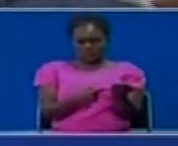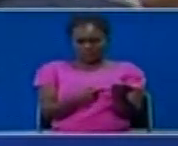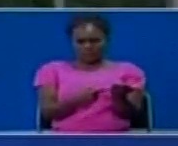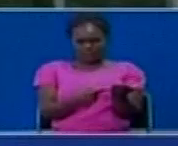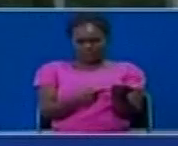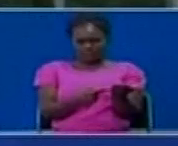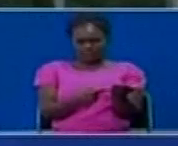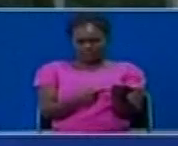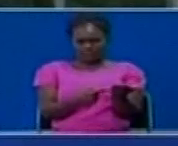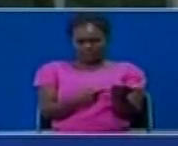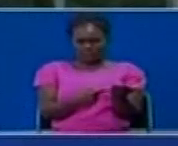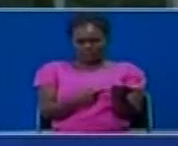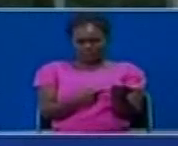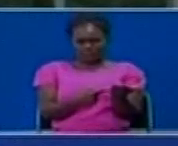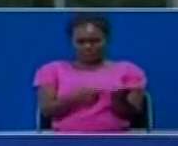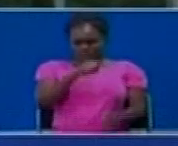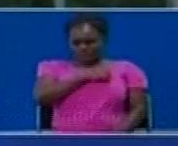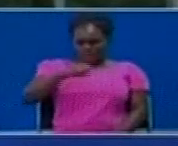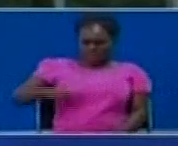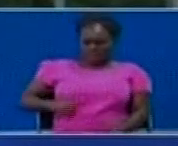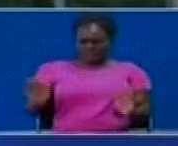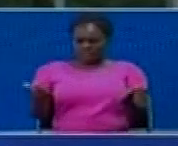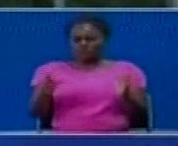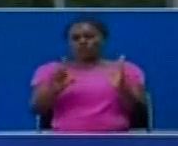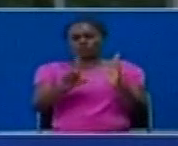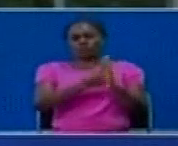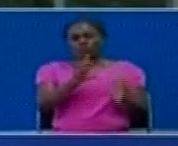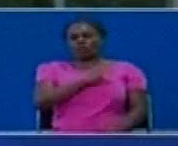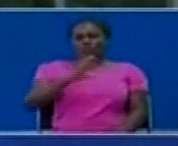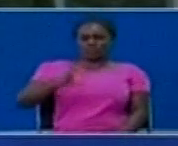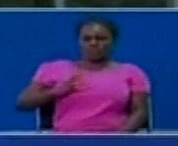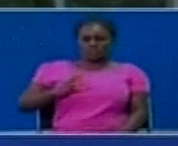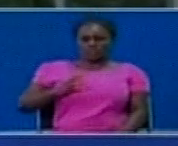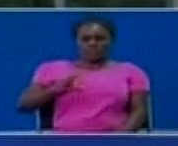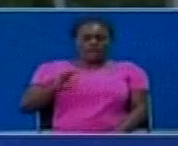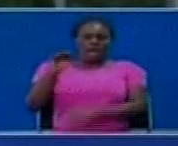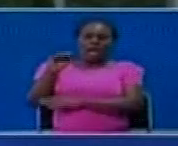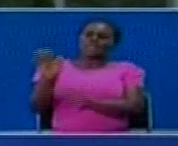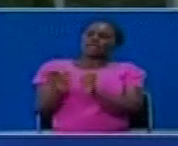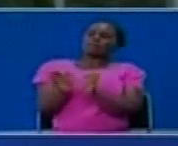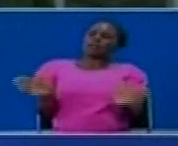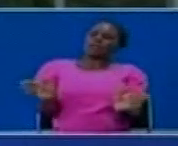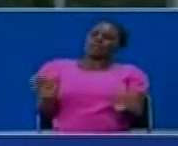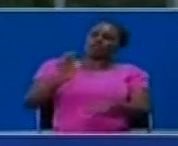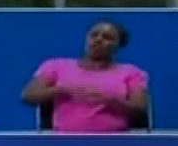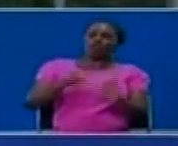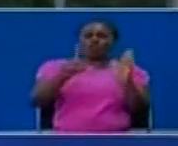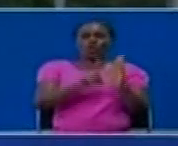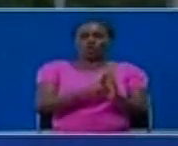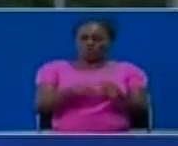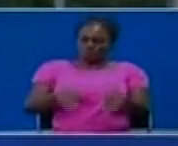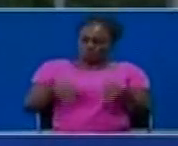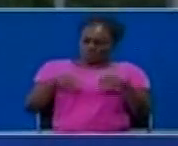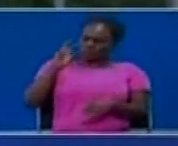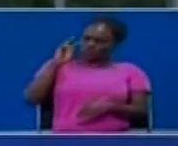fine-tuned. The Senate's Legal Affairs Committee is now getting public views on the contentious election laws. It will be interesting to see whether the